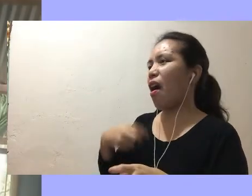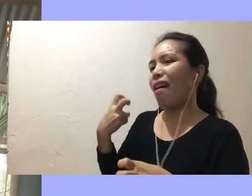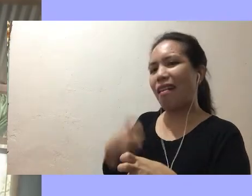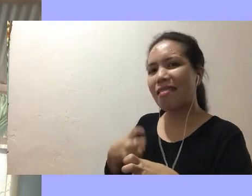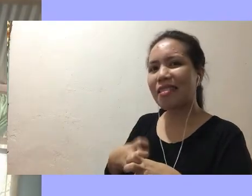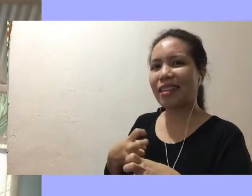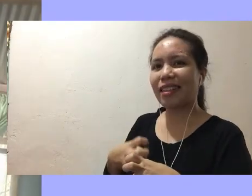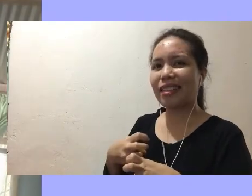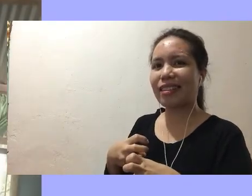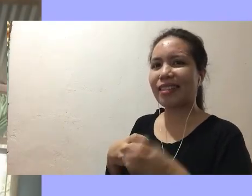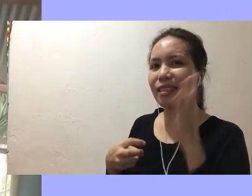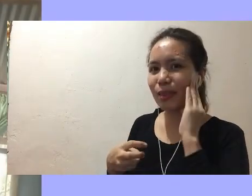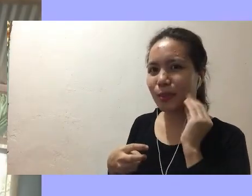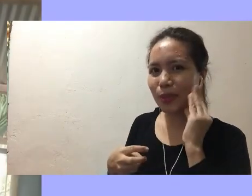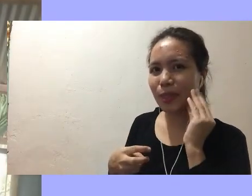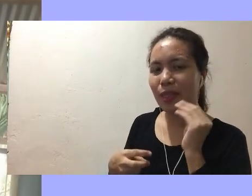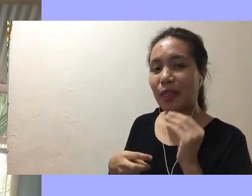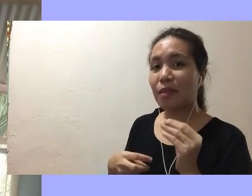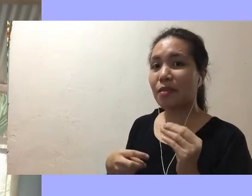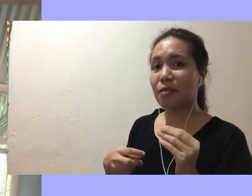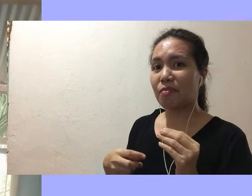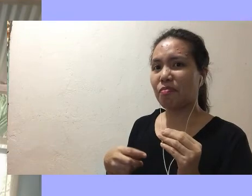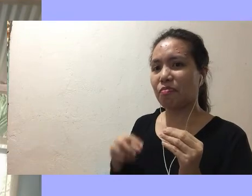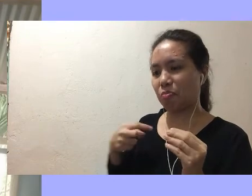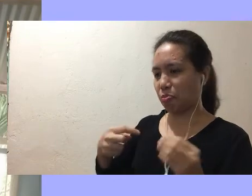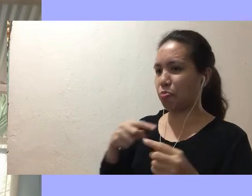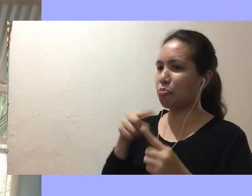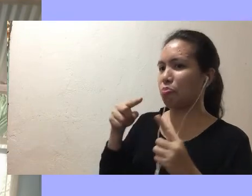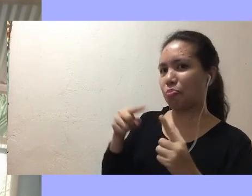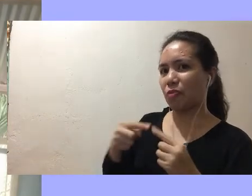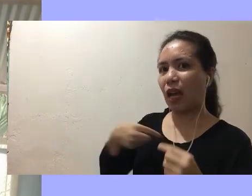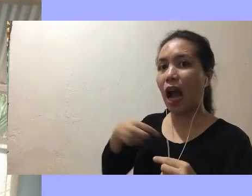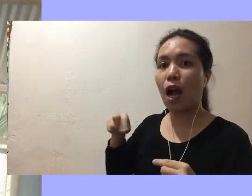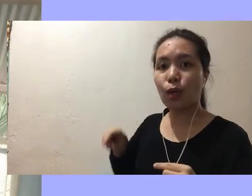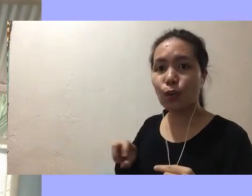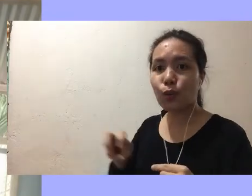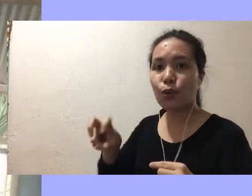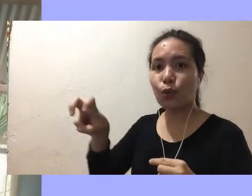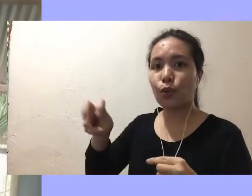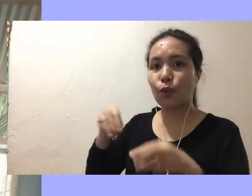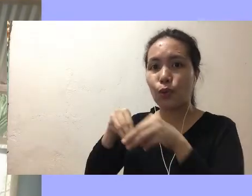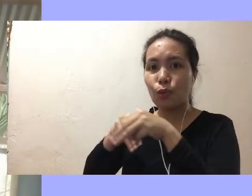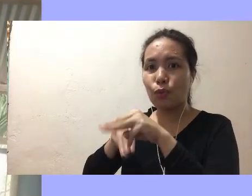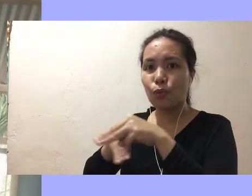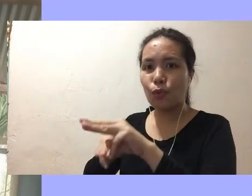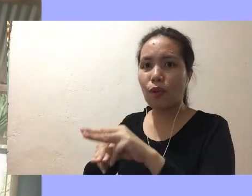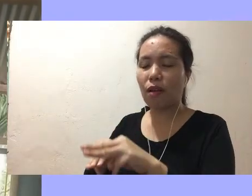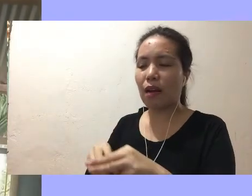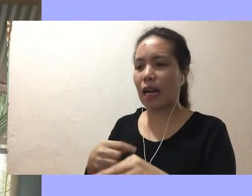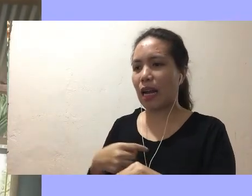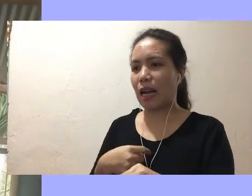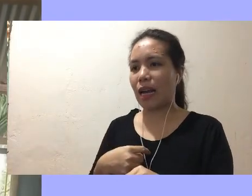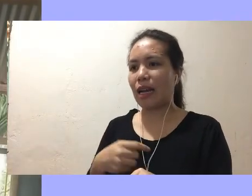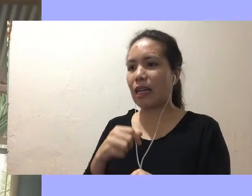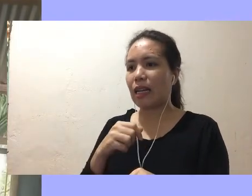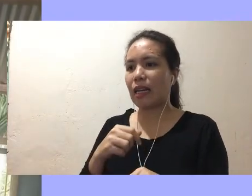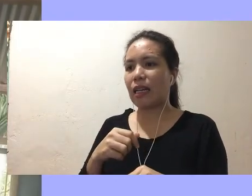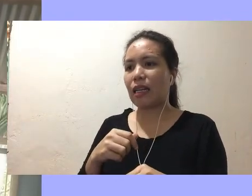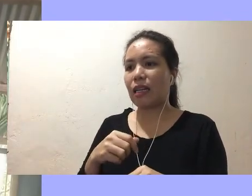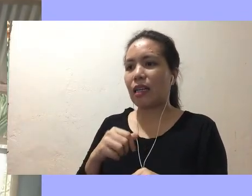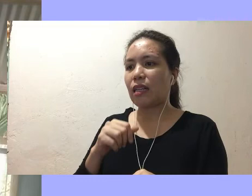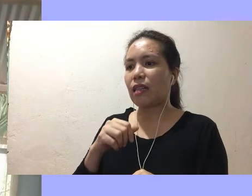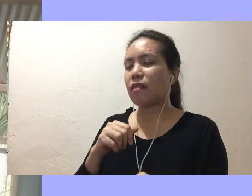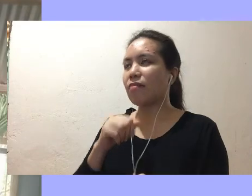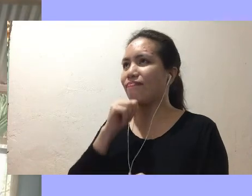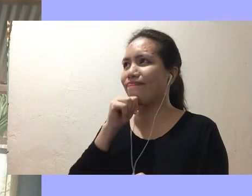It was very difficult for me. That was a difficult experience because whenever I want to go to the market, I cannot just